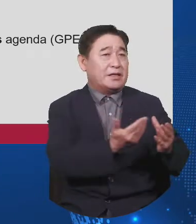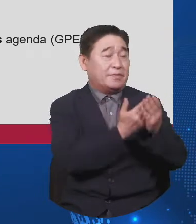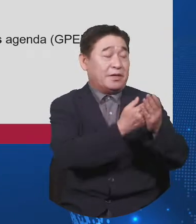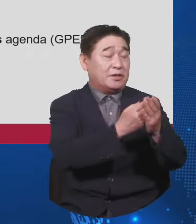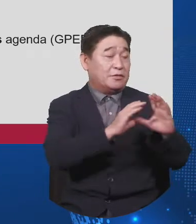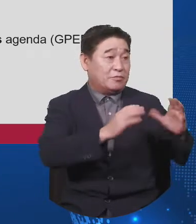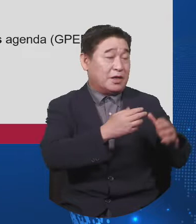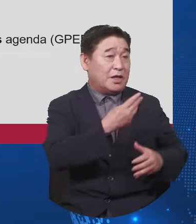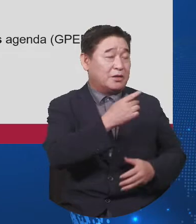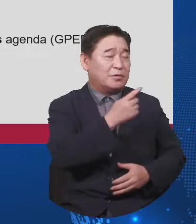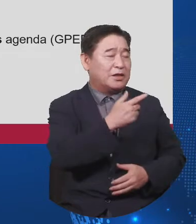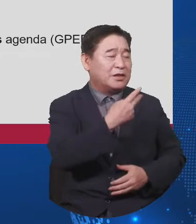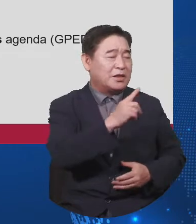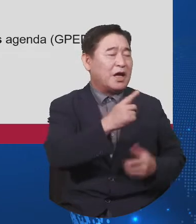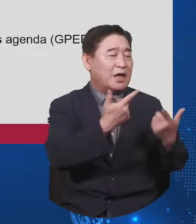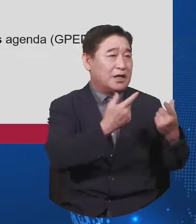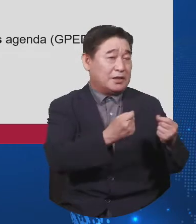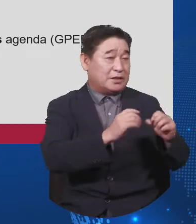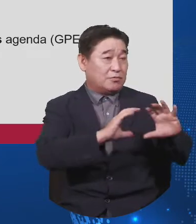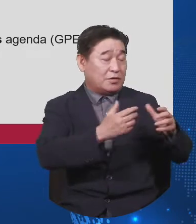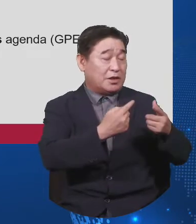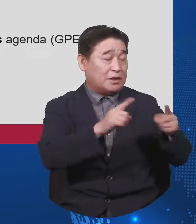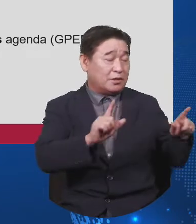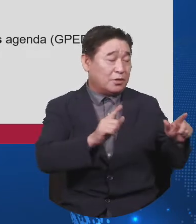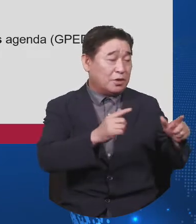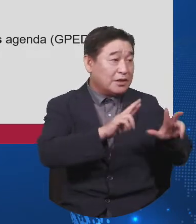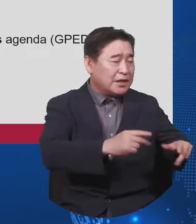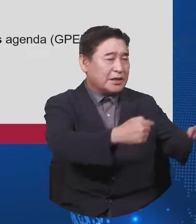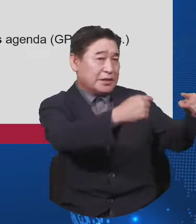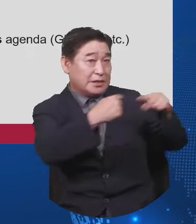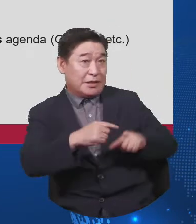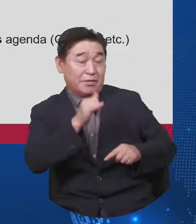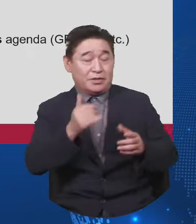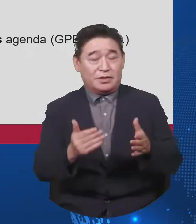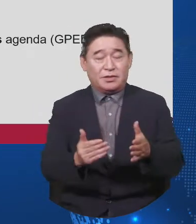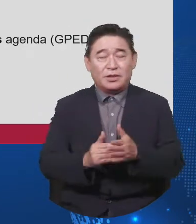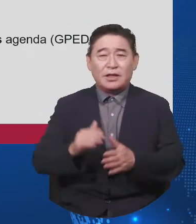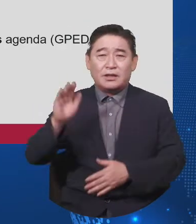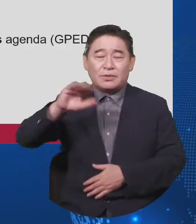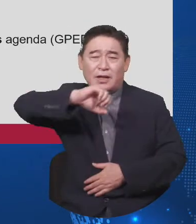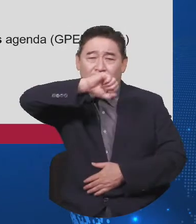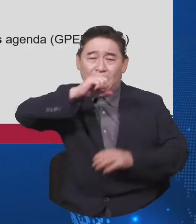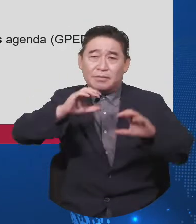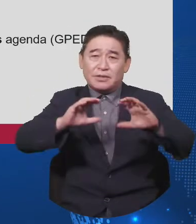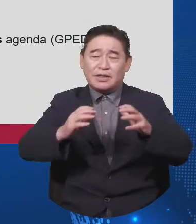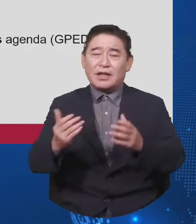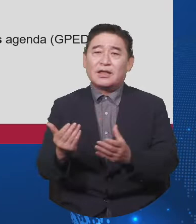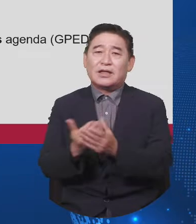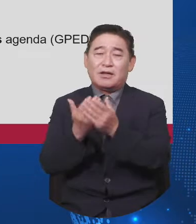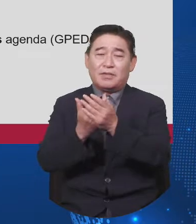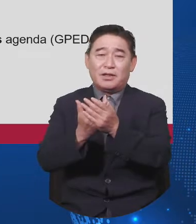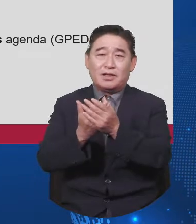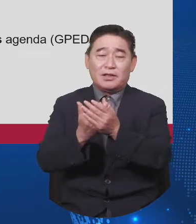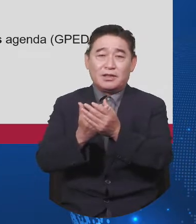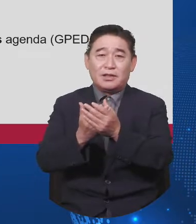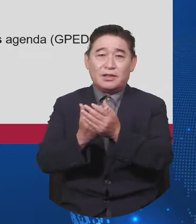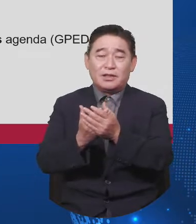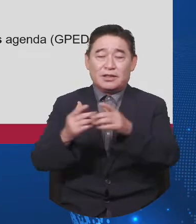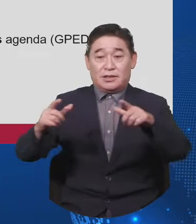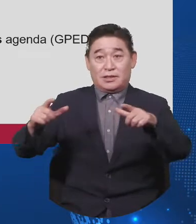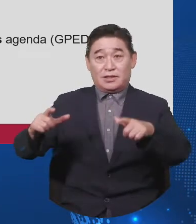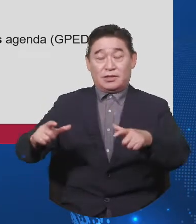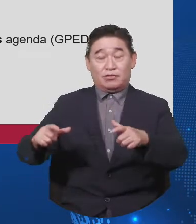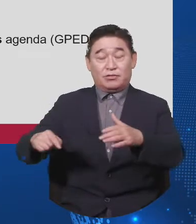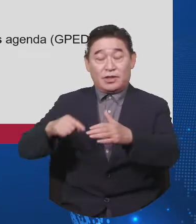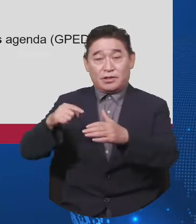And we have also from the African Union, the development agency, the former NEPAD. So that's also quite something what we need to